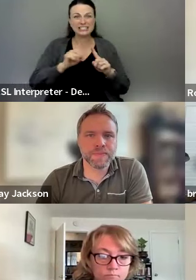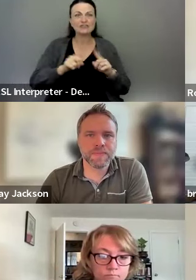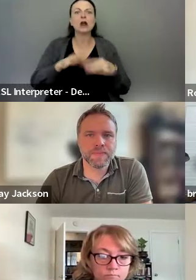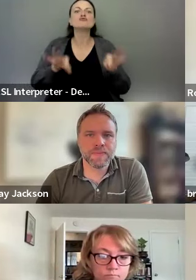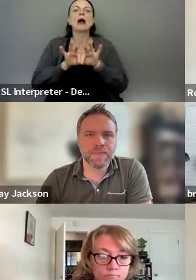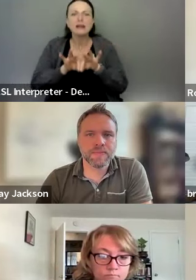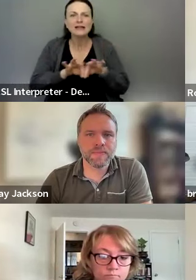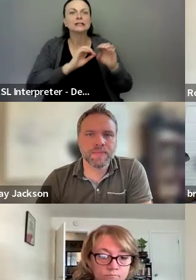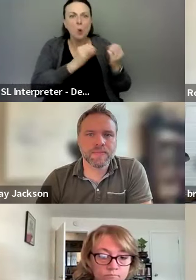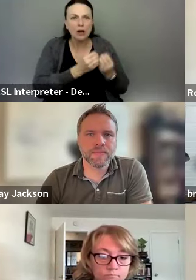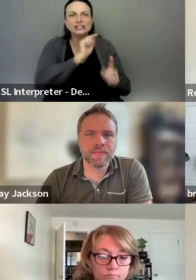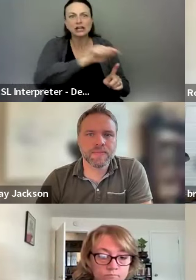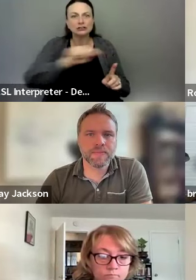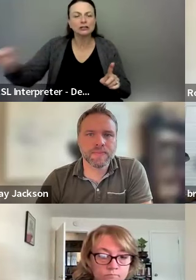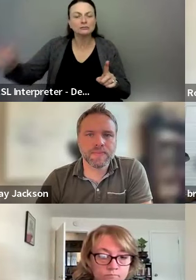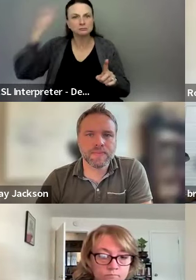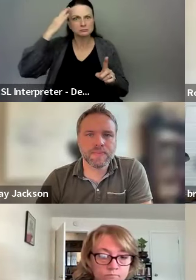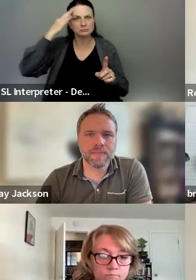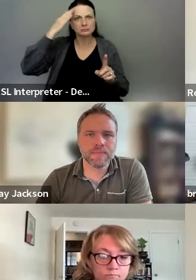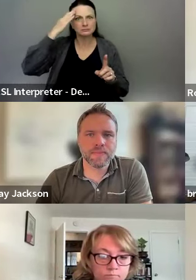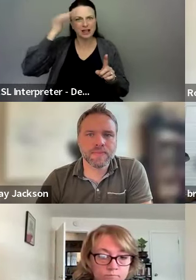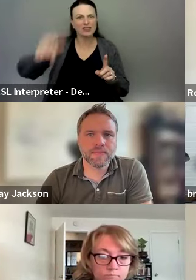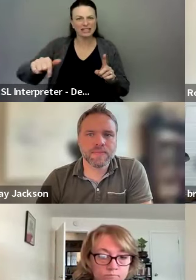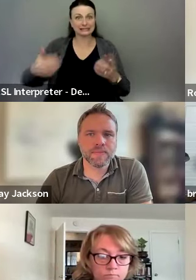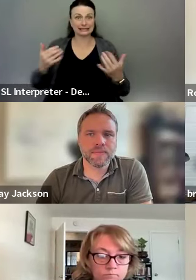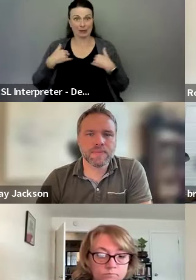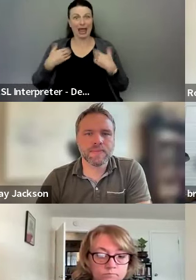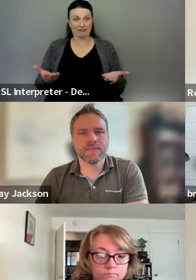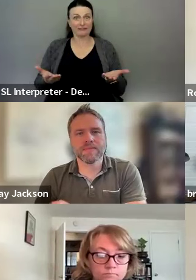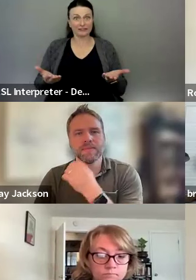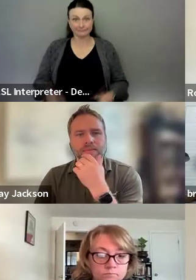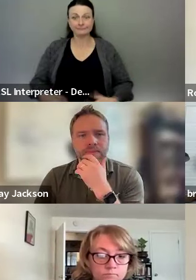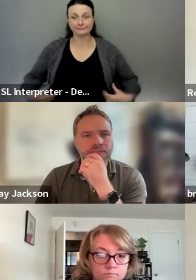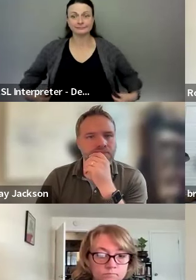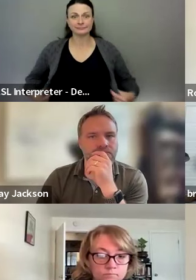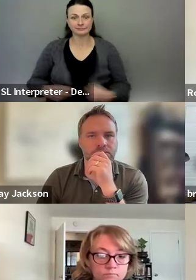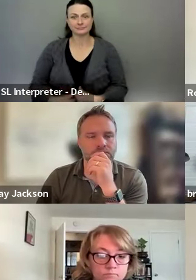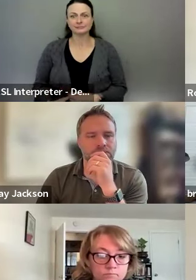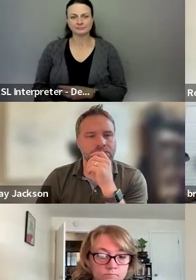relevant event is aware that this exists.